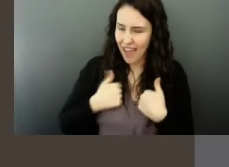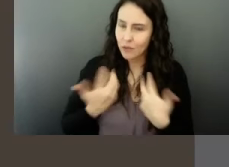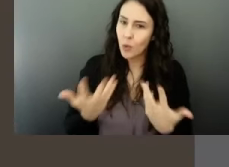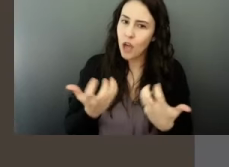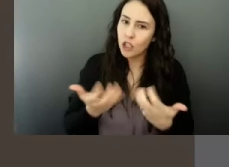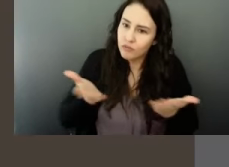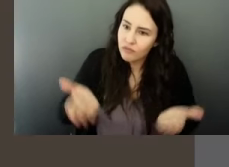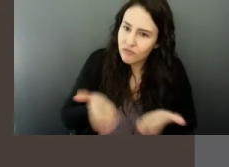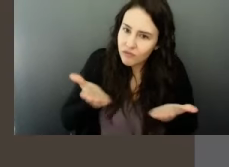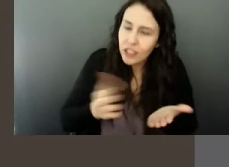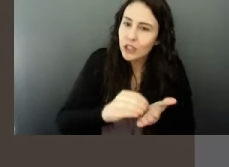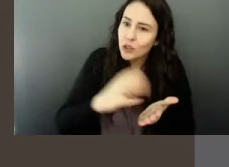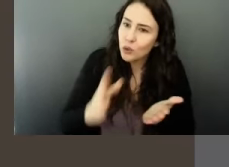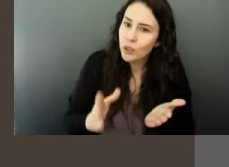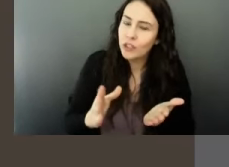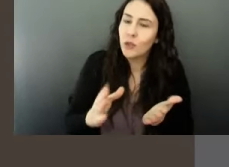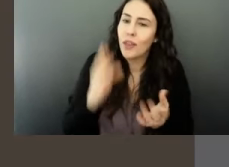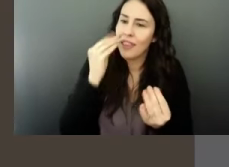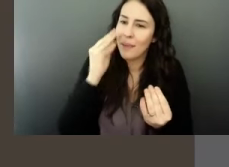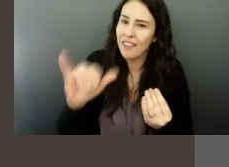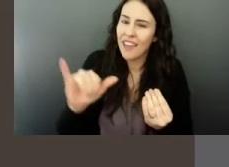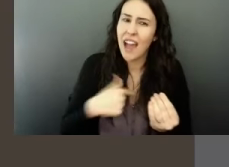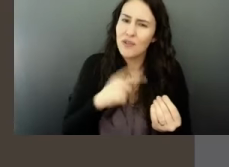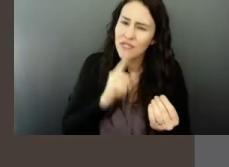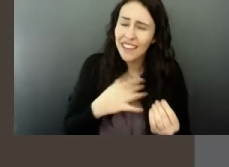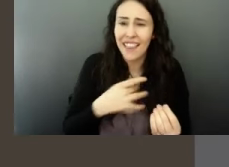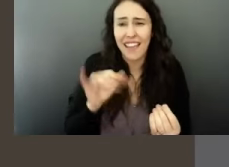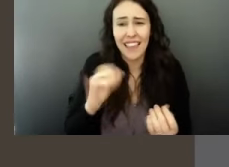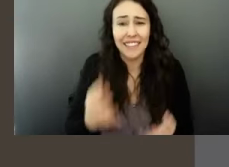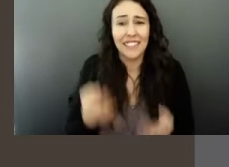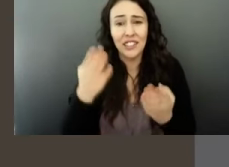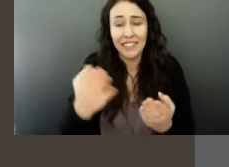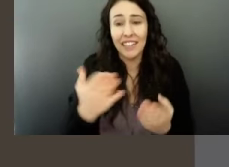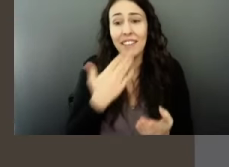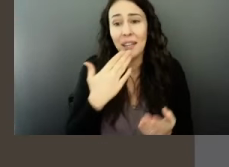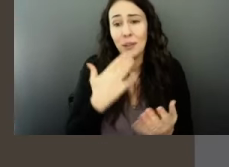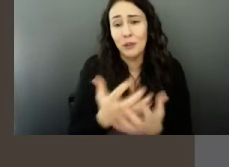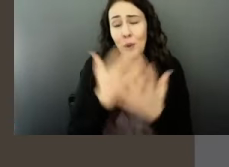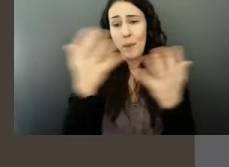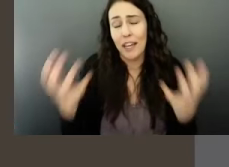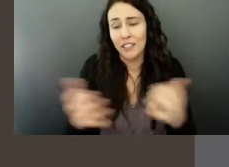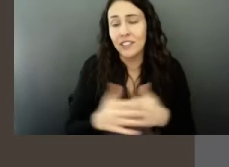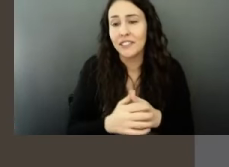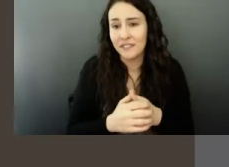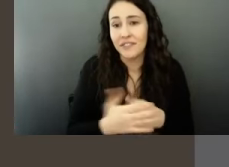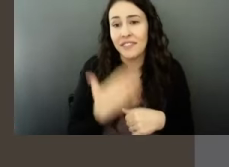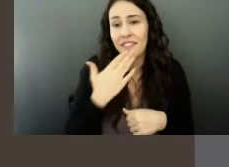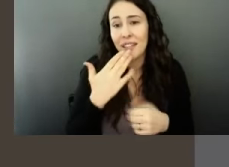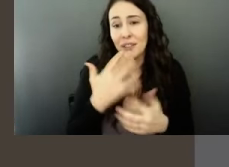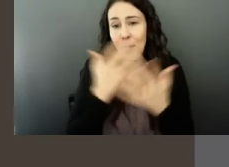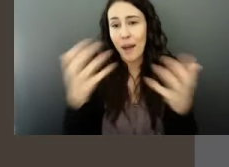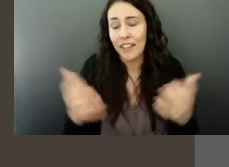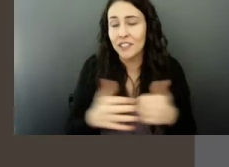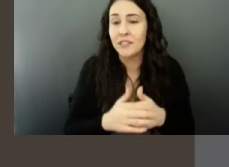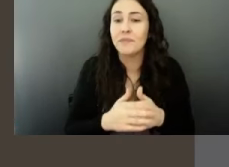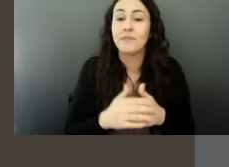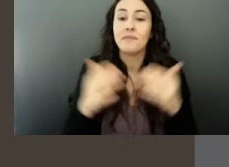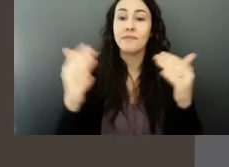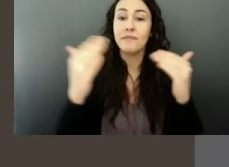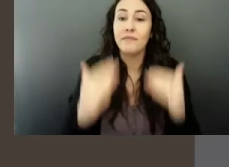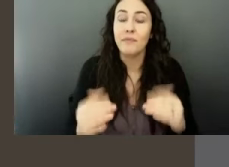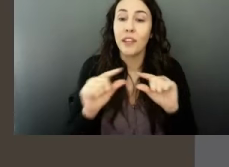really liked that suggestion. Thank you so much for that. Group number 3, they had a career interview assignment for careers in music.